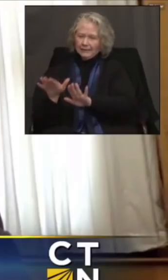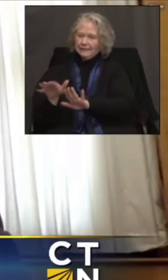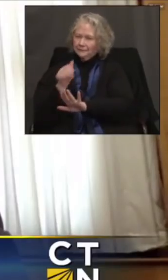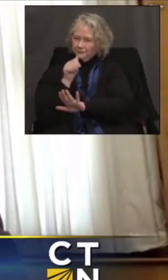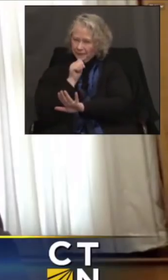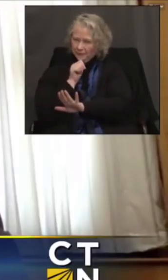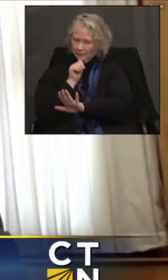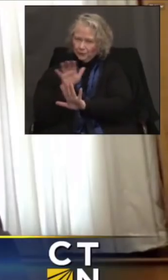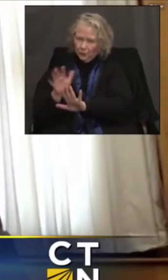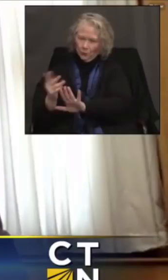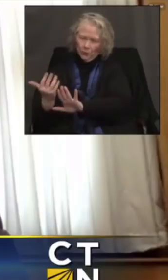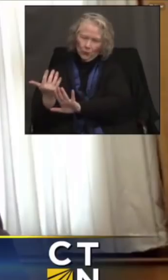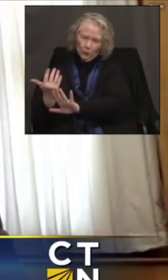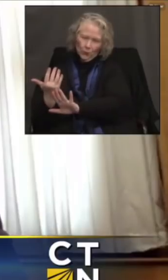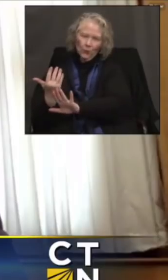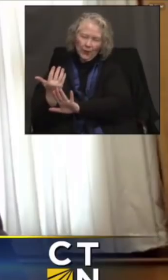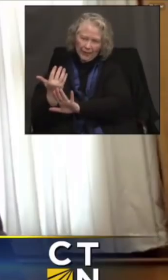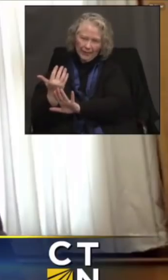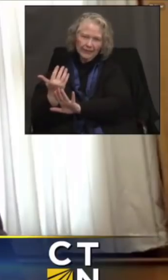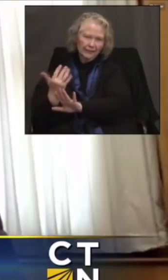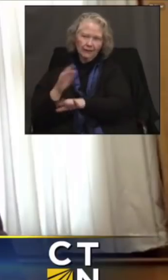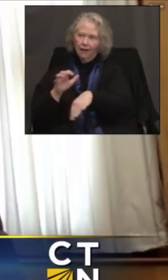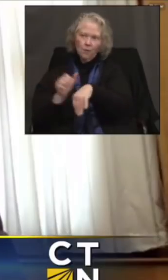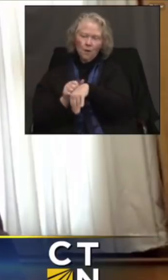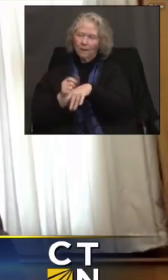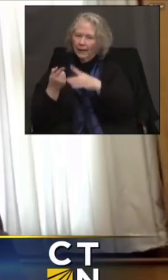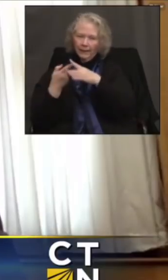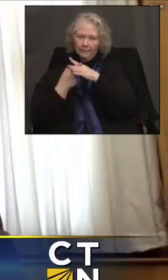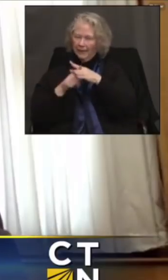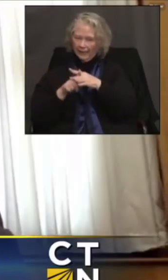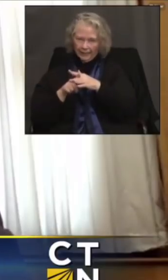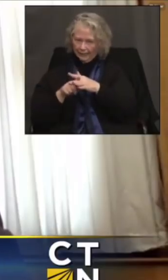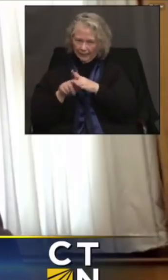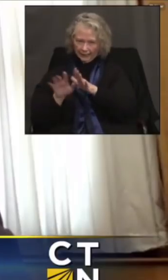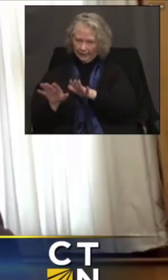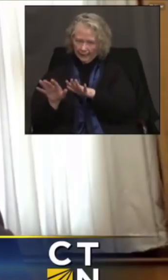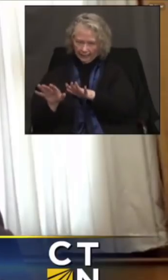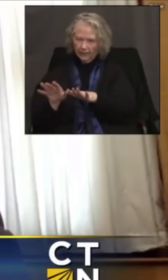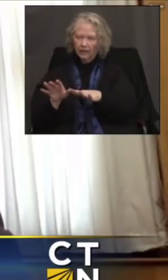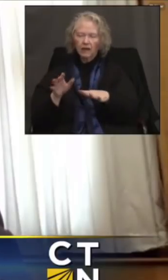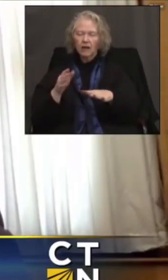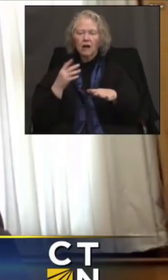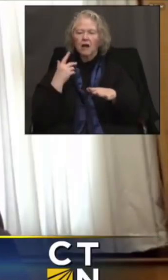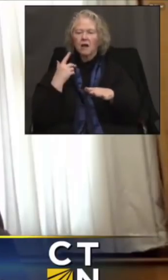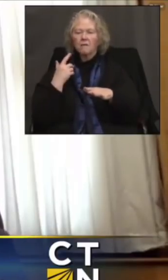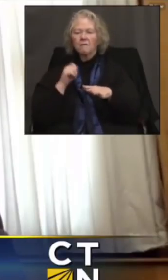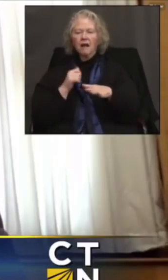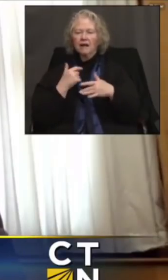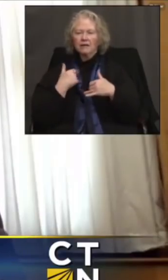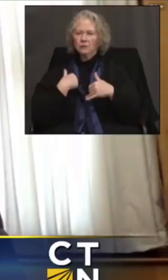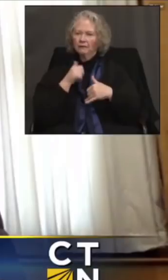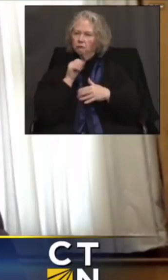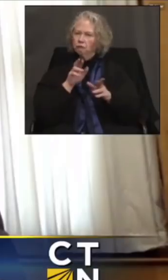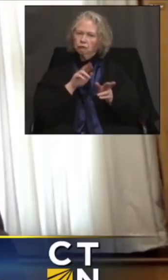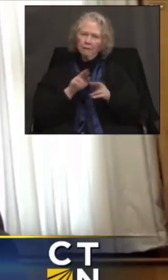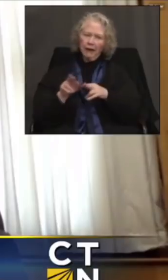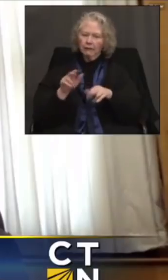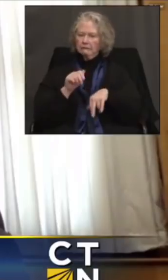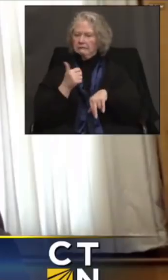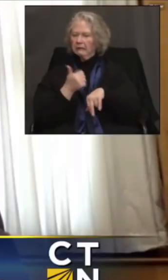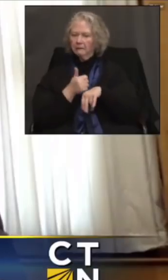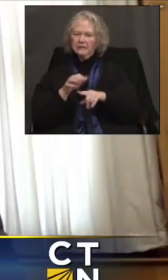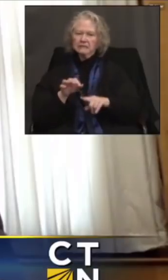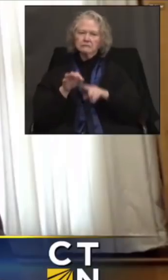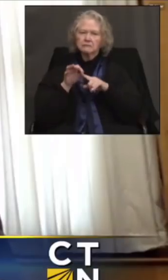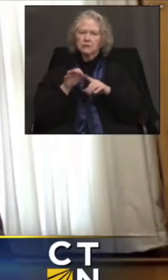not rush in the first couple of days there to try to book appointments. We're not going to be setting up dedicated clinics in the first days for high schools